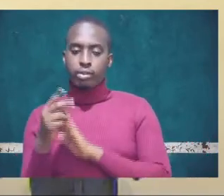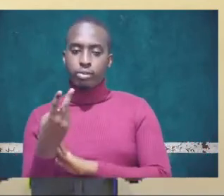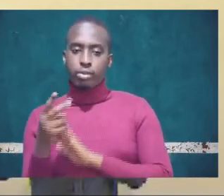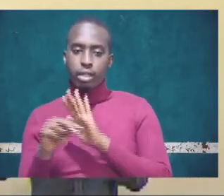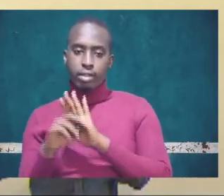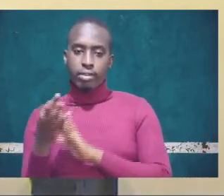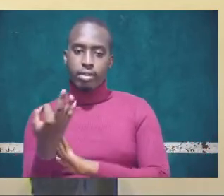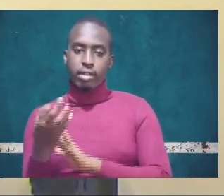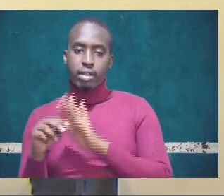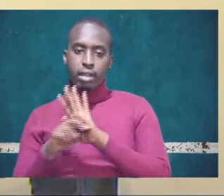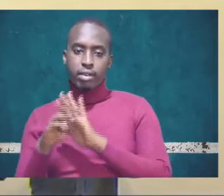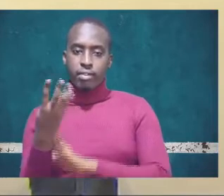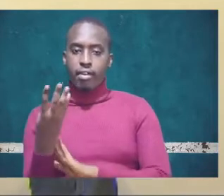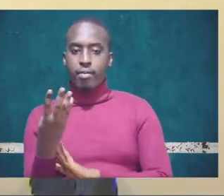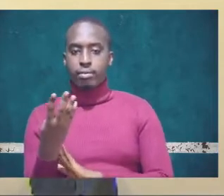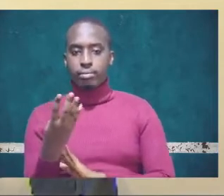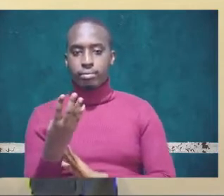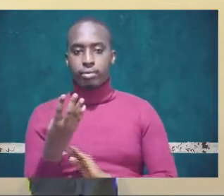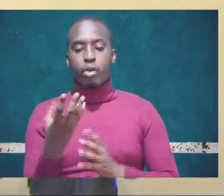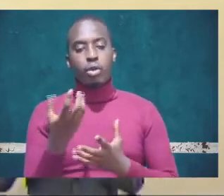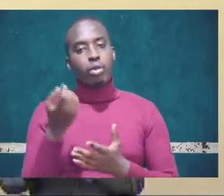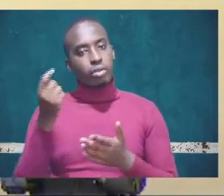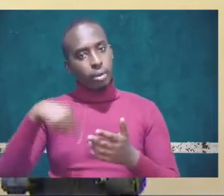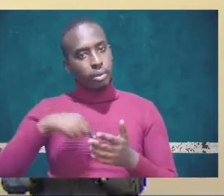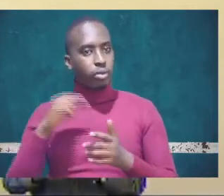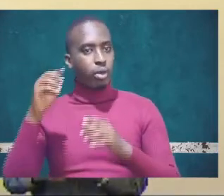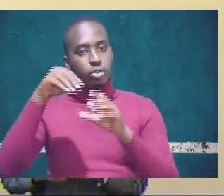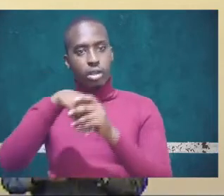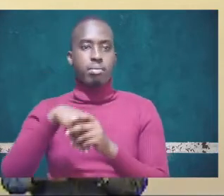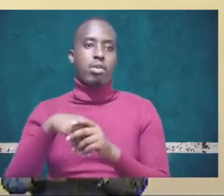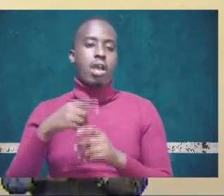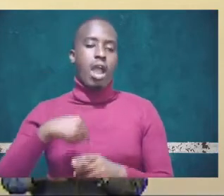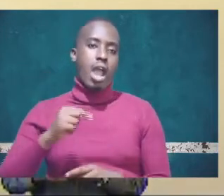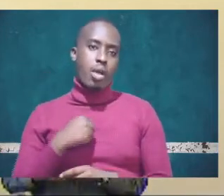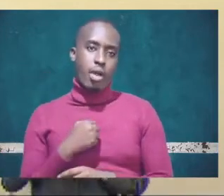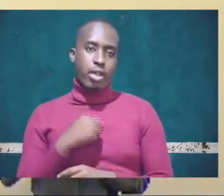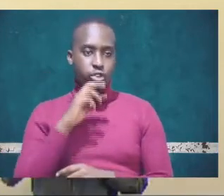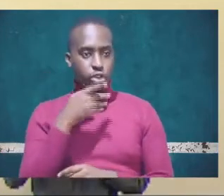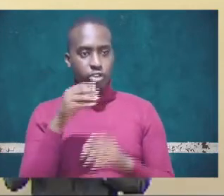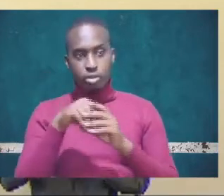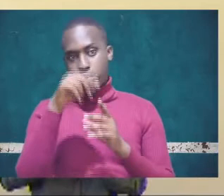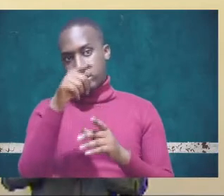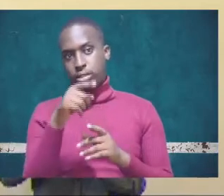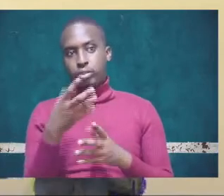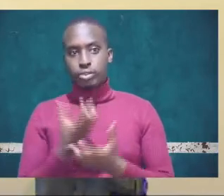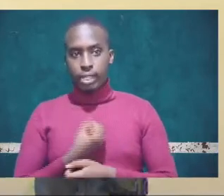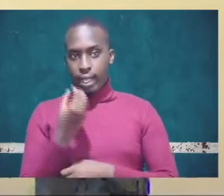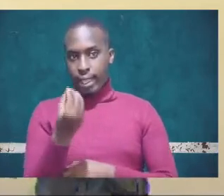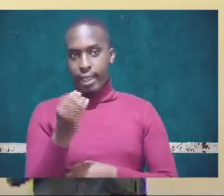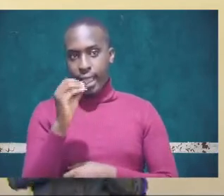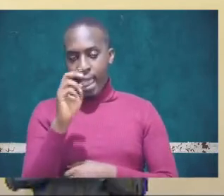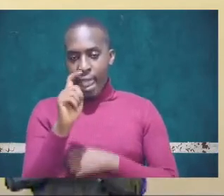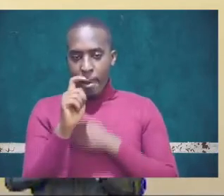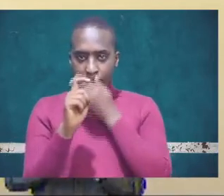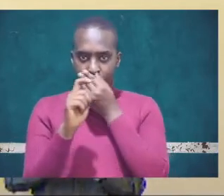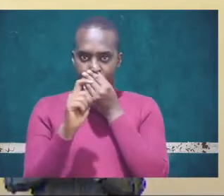3, and negative 4. We are going to put our solutions on that graph. We have x.